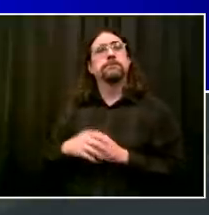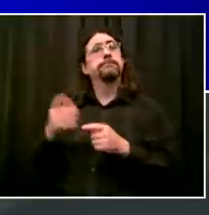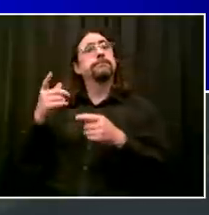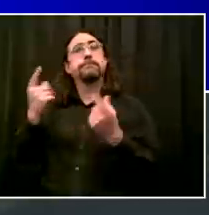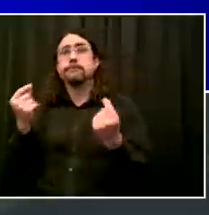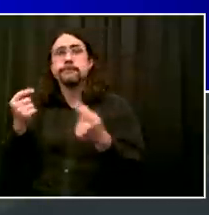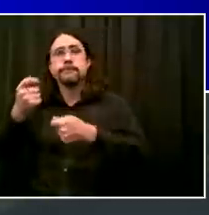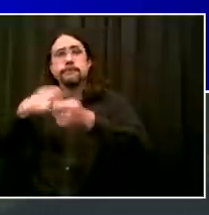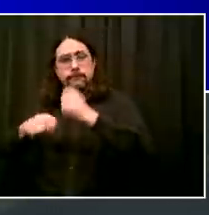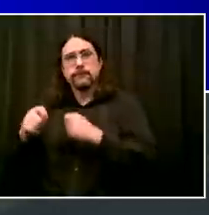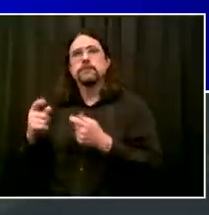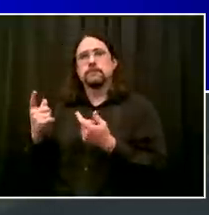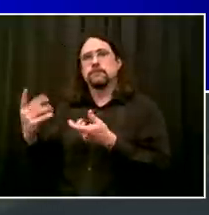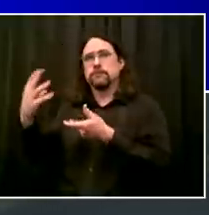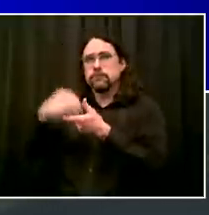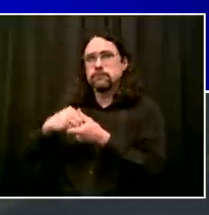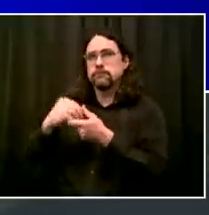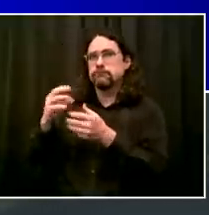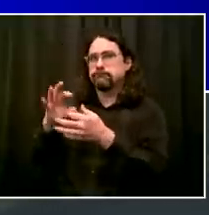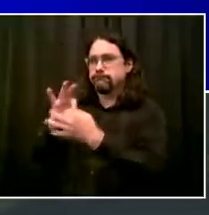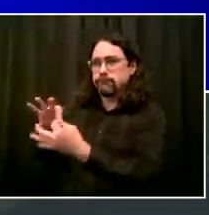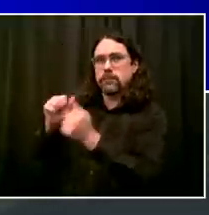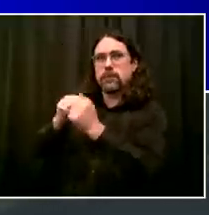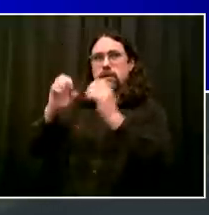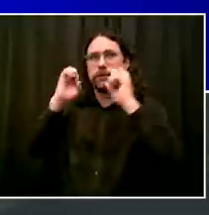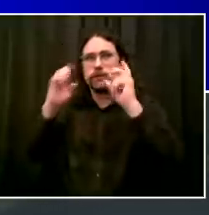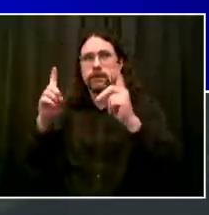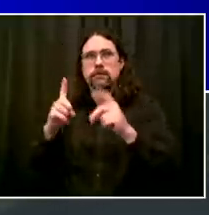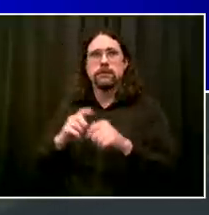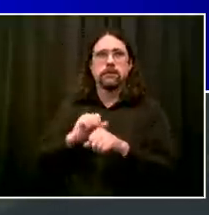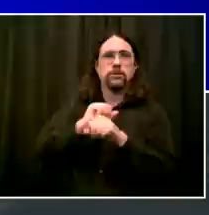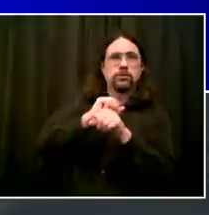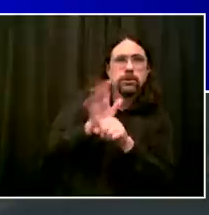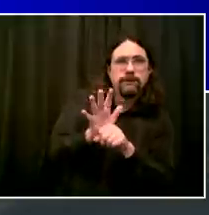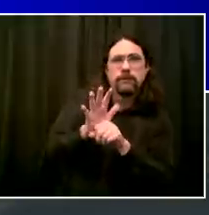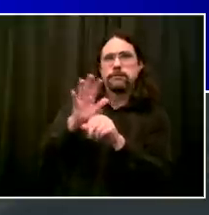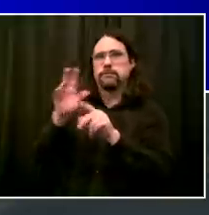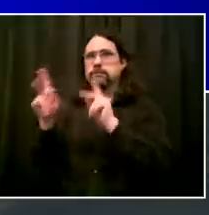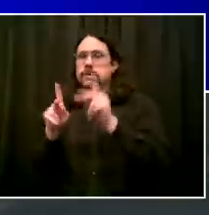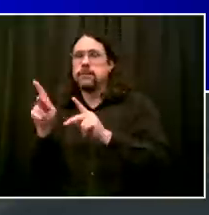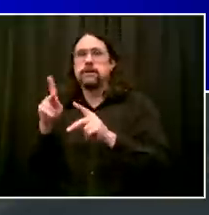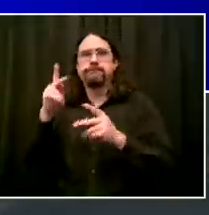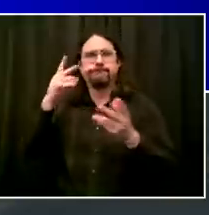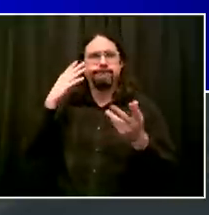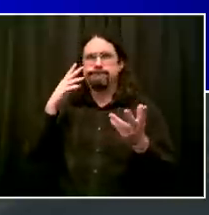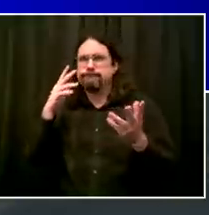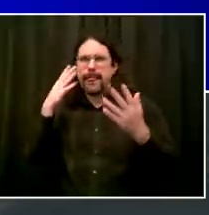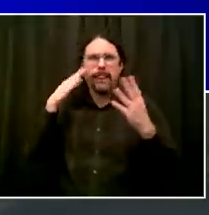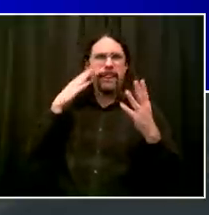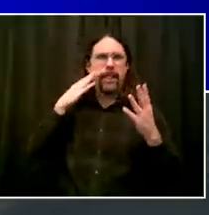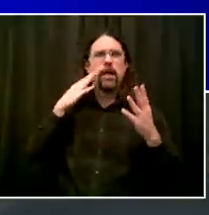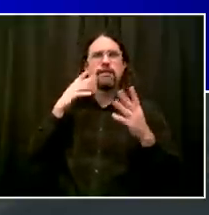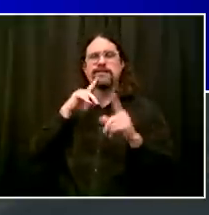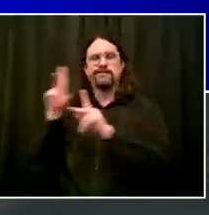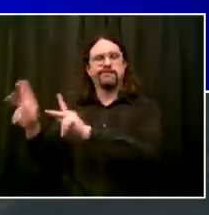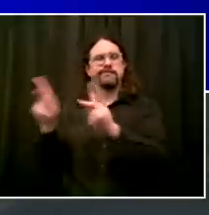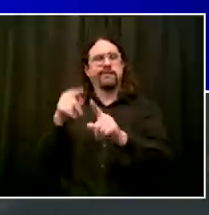coverings and are using them, to make sure they have a sense of all the things to do to keep themselves safe, their family safe, their community